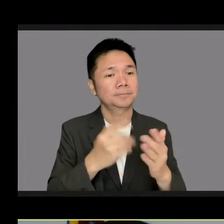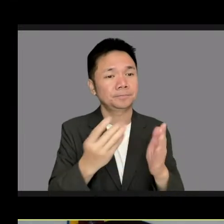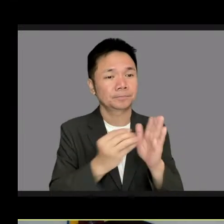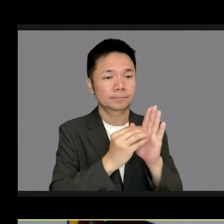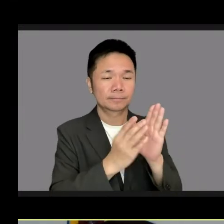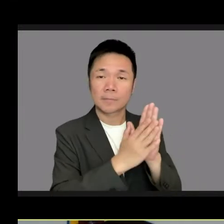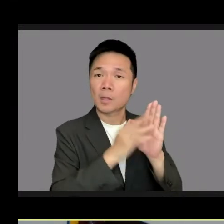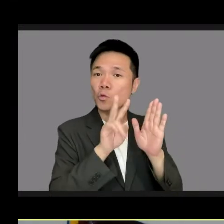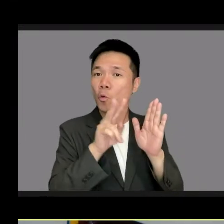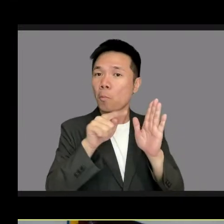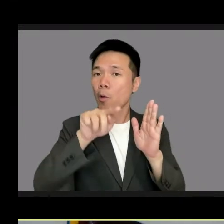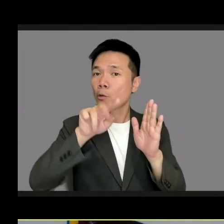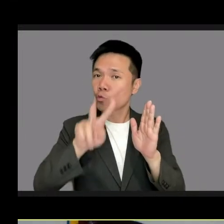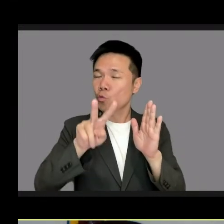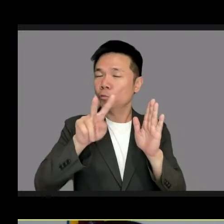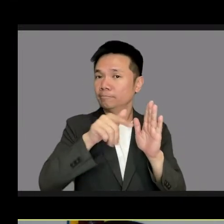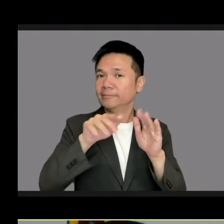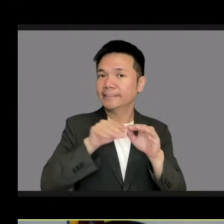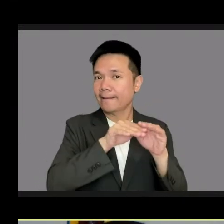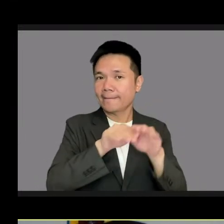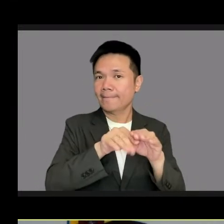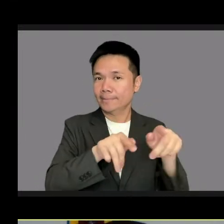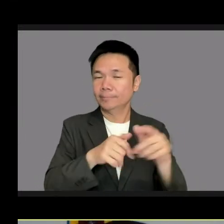WCAG 2.2 standards,